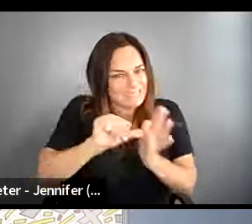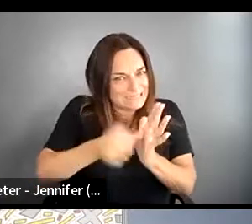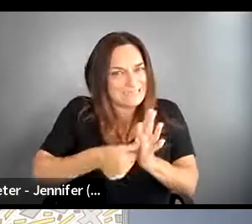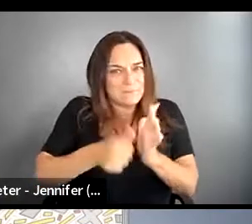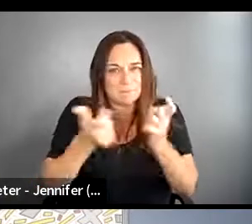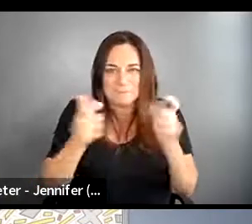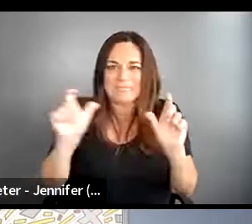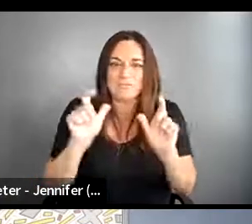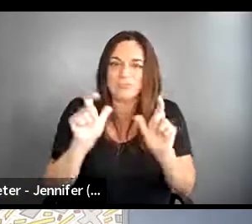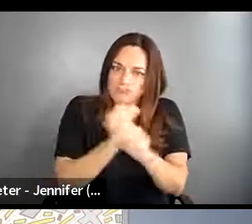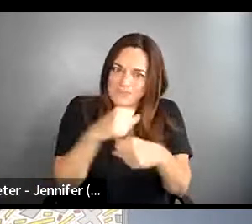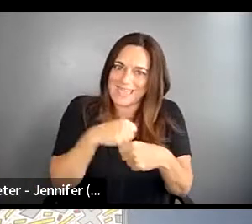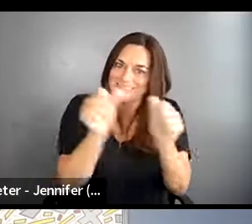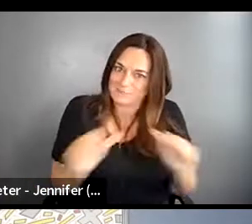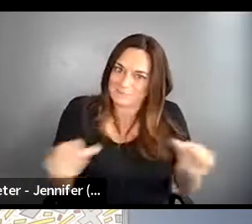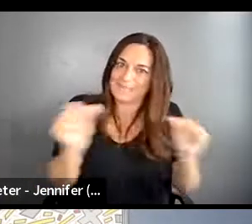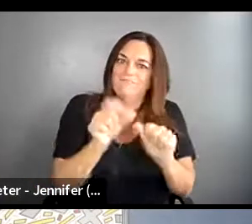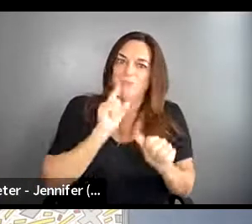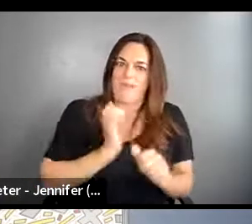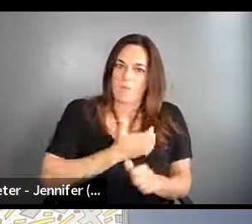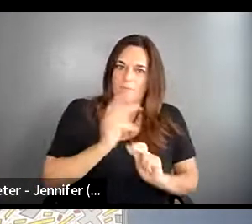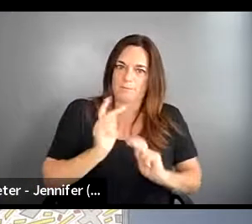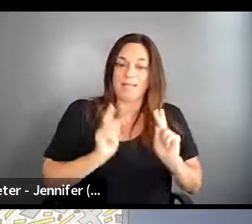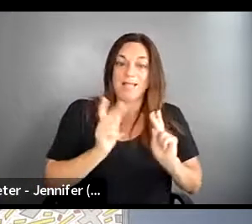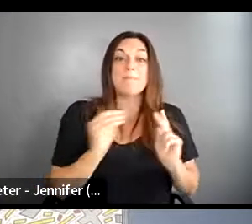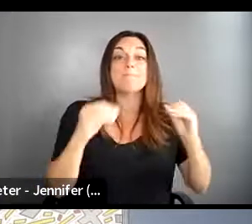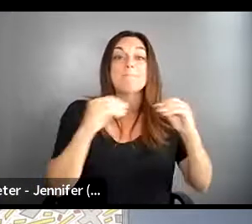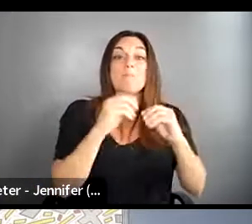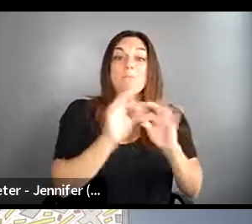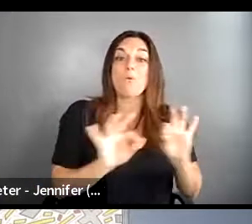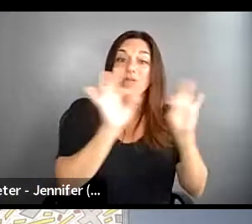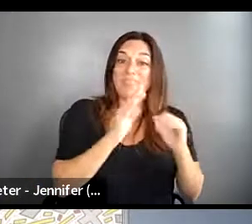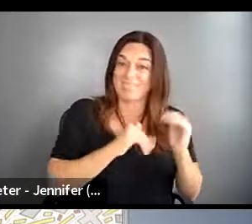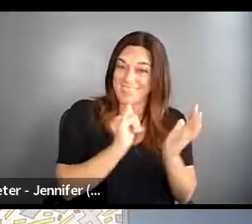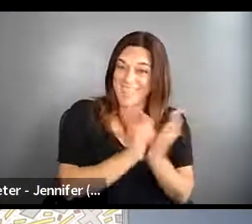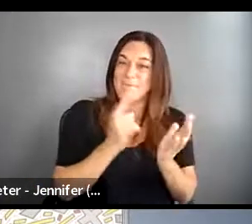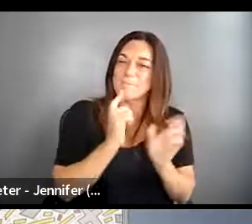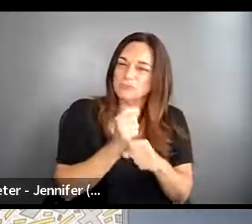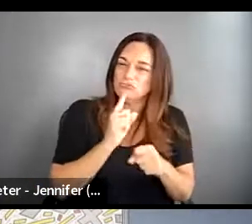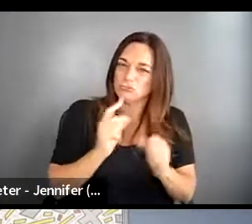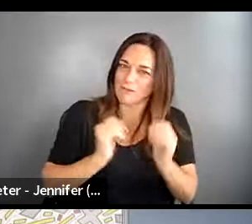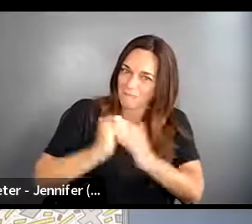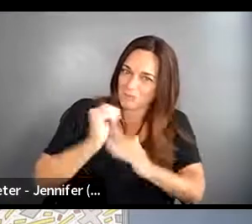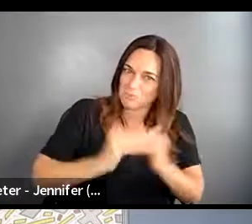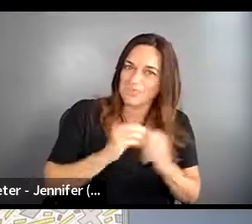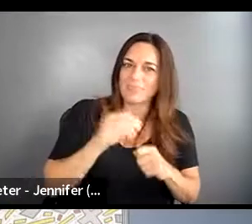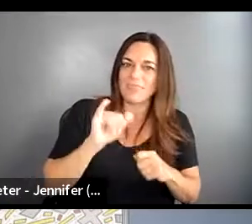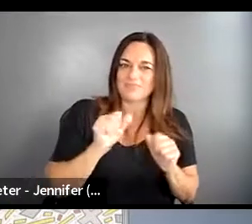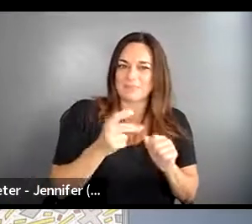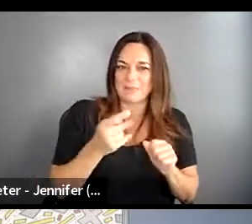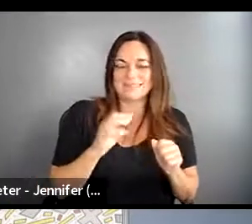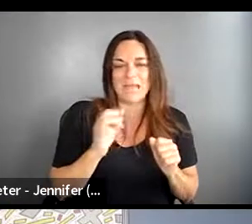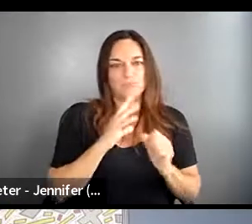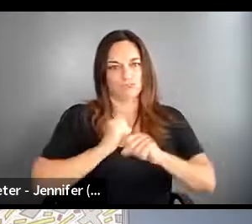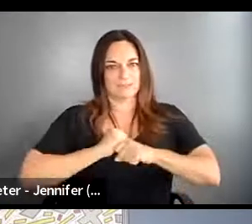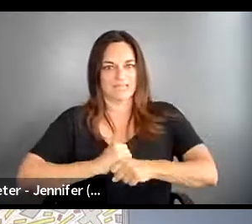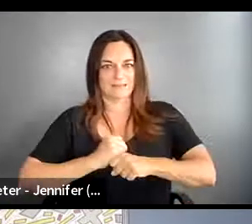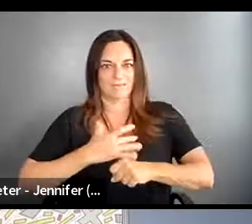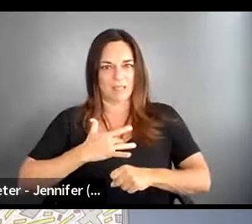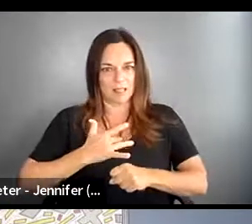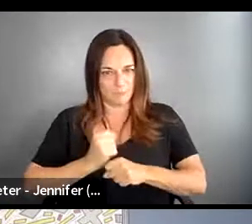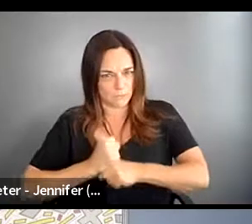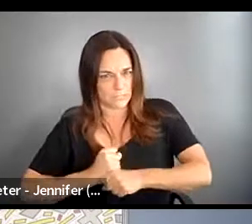a space for our people, but more important than that, making sure they're comfortable in that space and protected in that space. And the